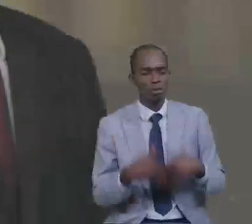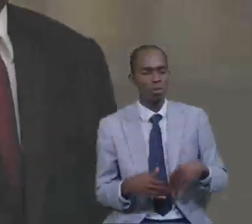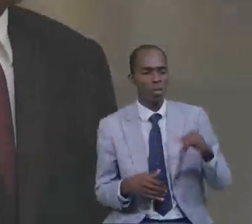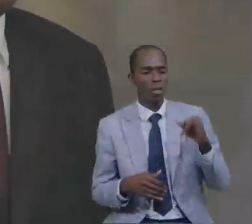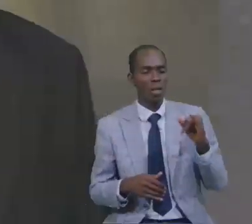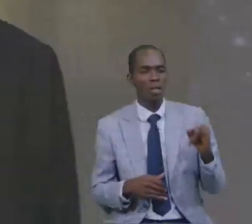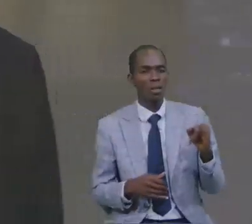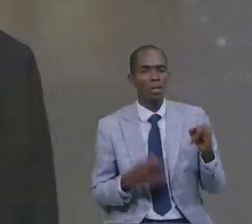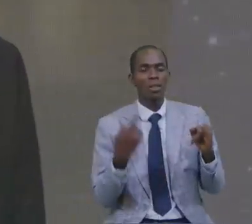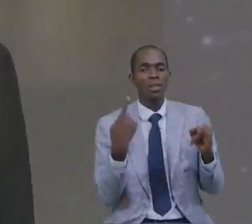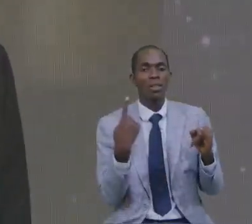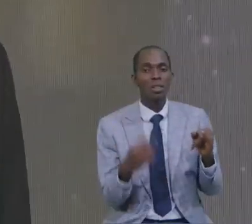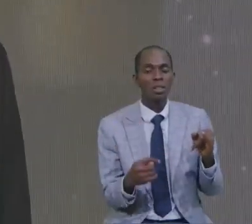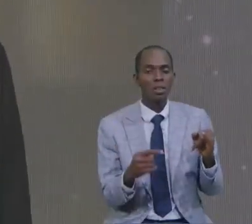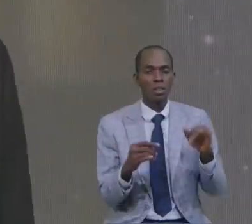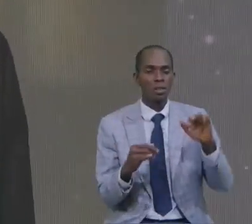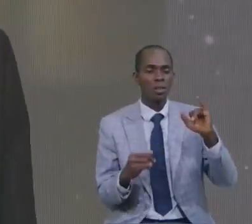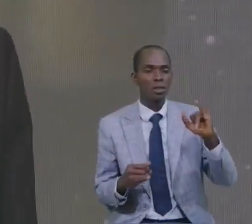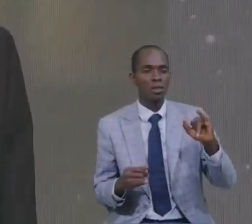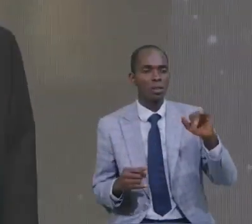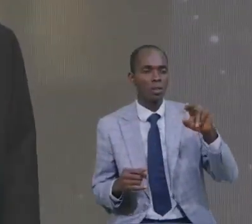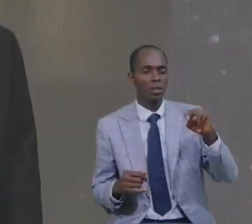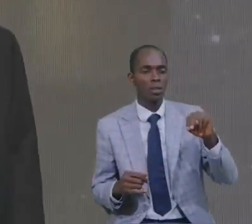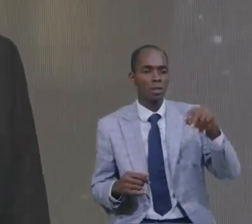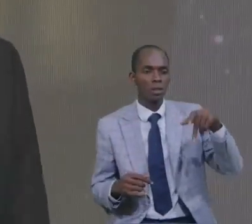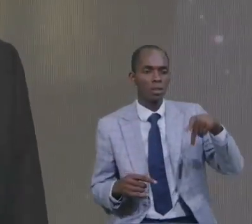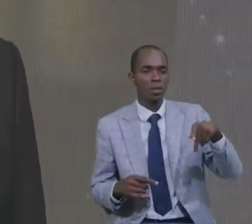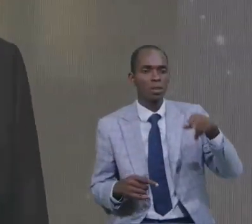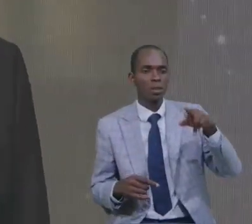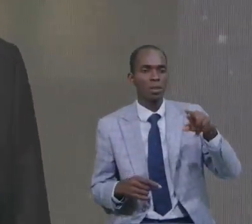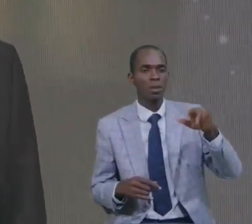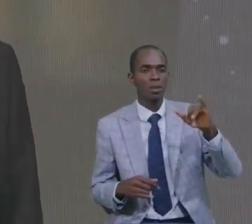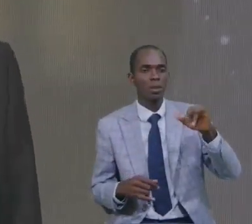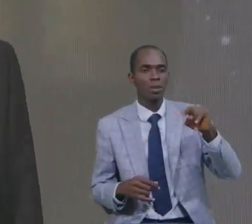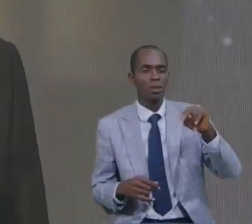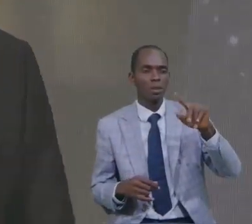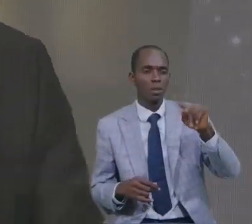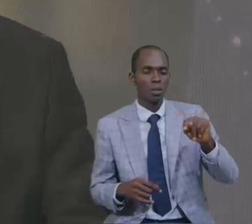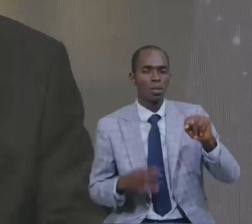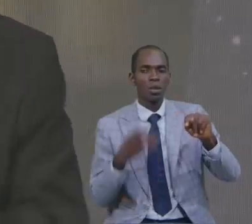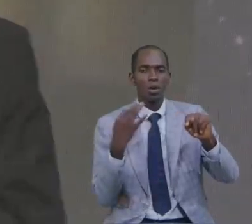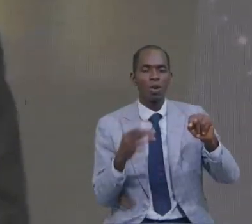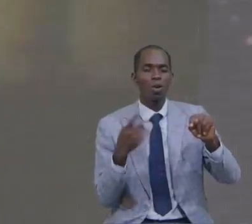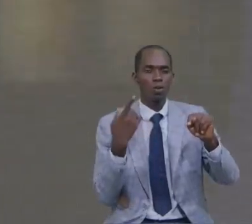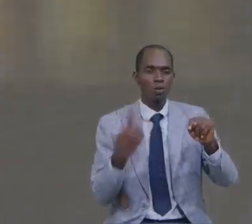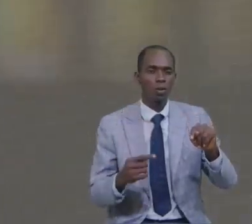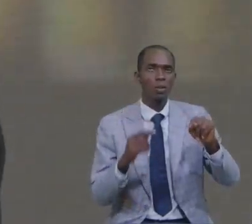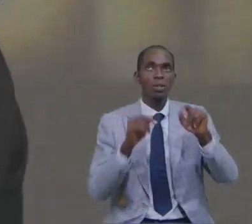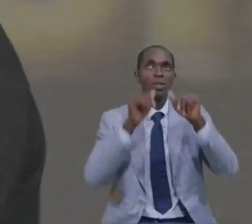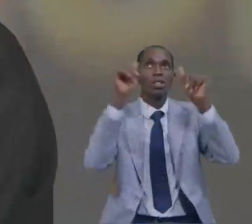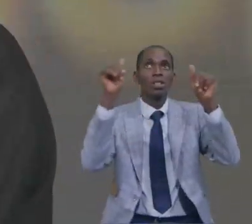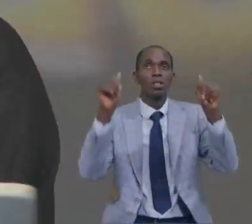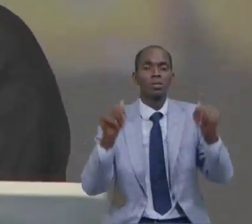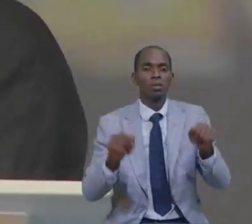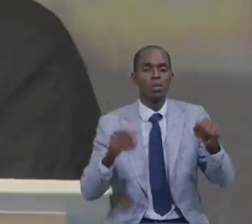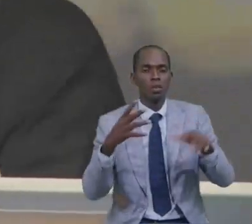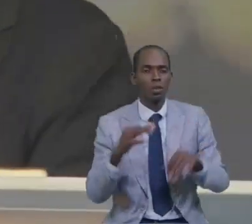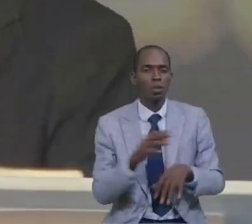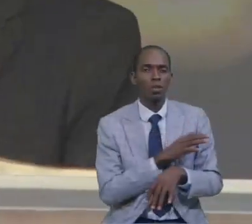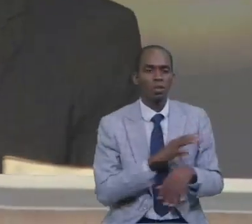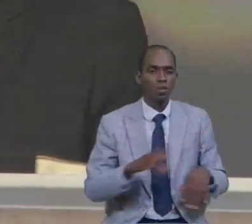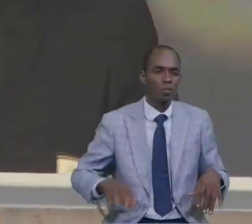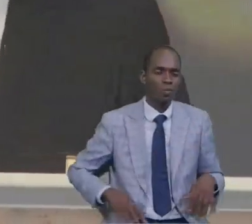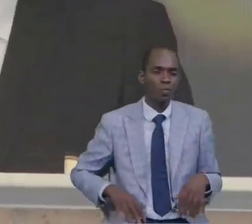image of Christ is imprinted in our spirit. And it tells us in